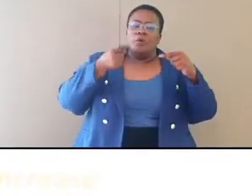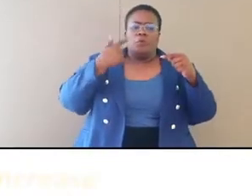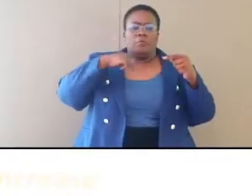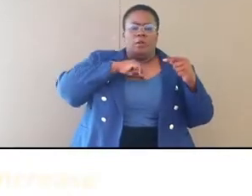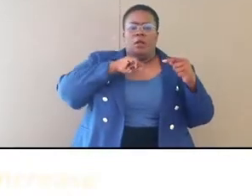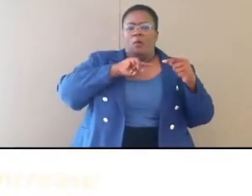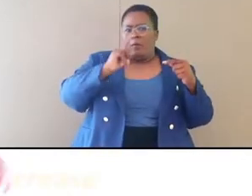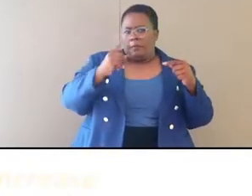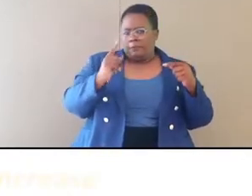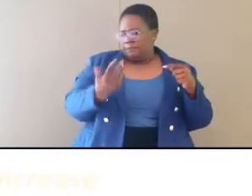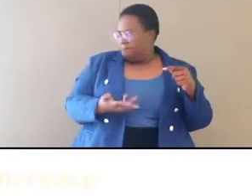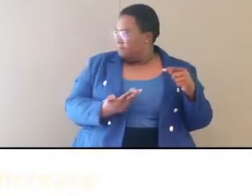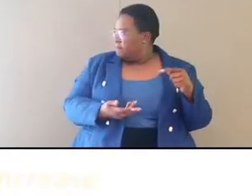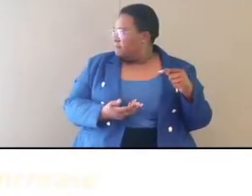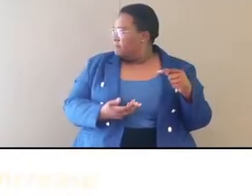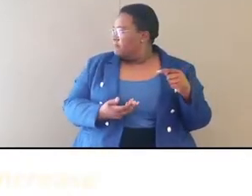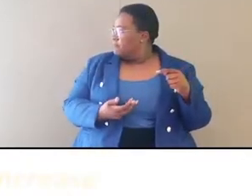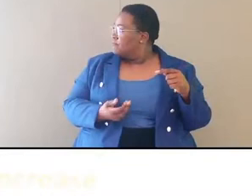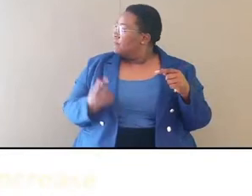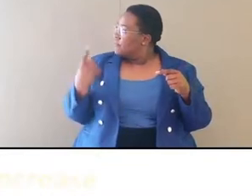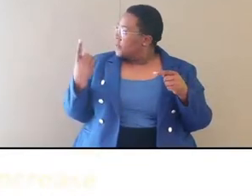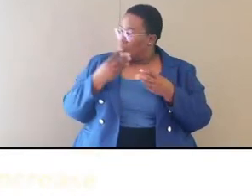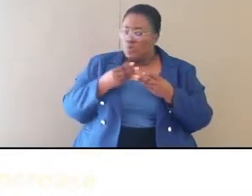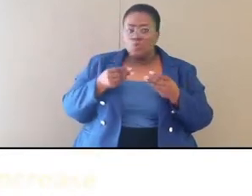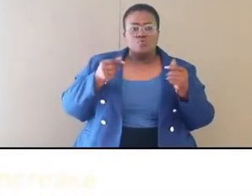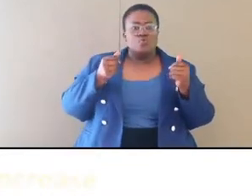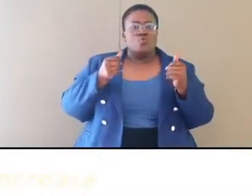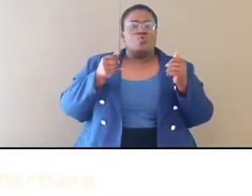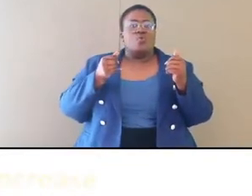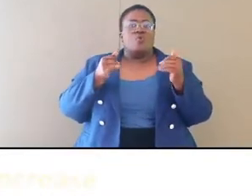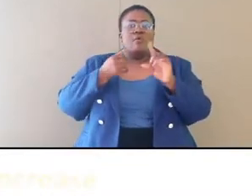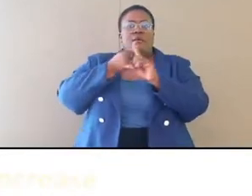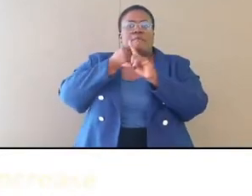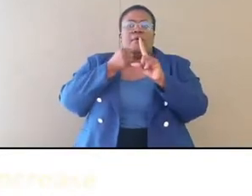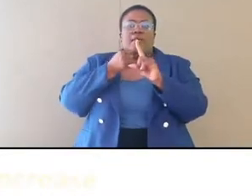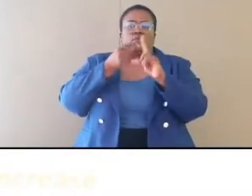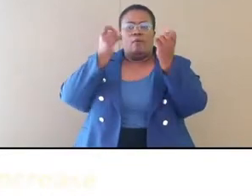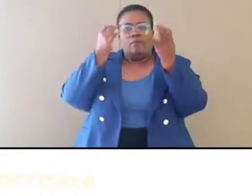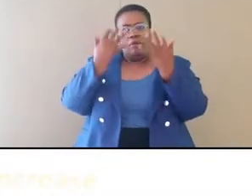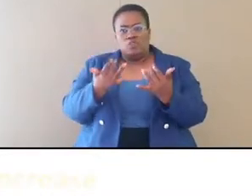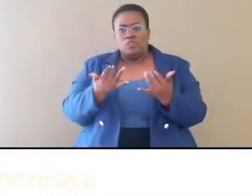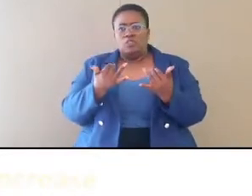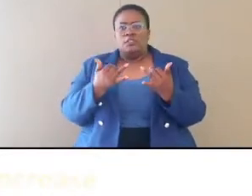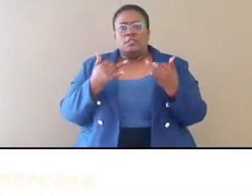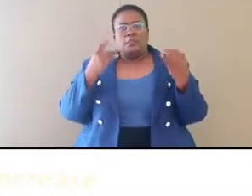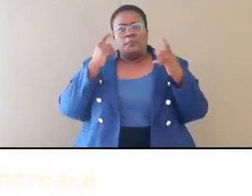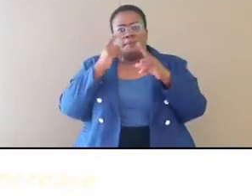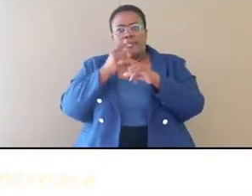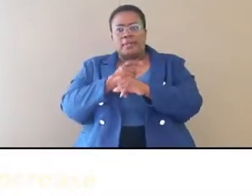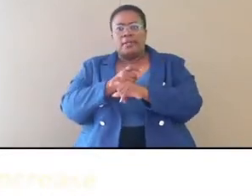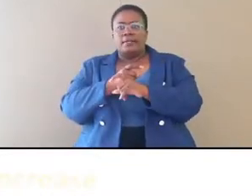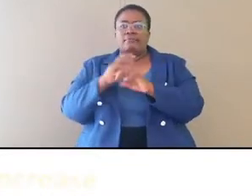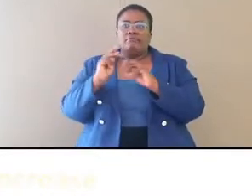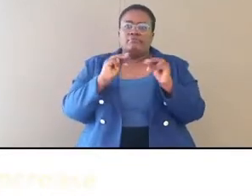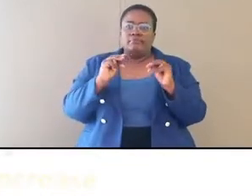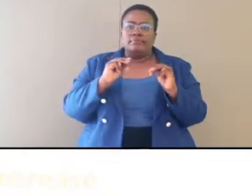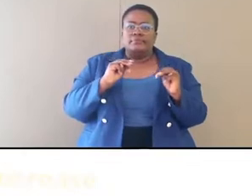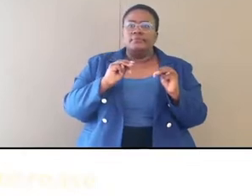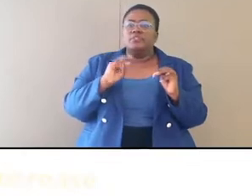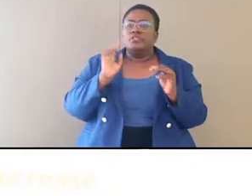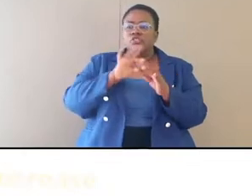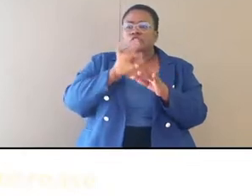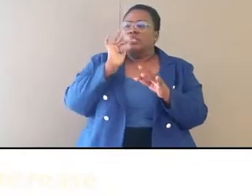it in gradually. Okay. That would smooth the impact on the budget. It wouldn't complicate the targeting mechanism or administrative, it's just literally a touch of a button.